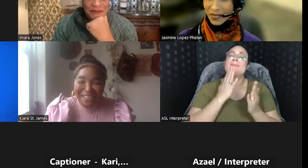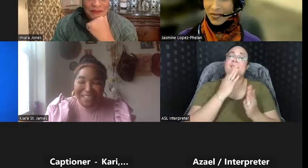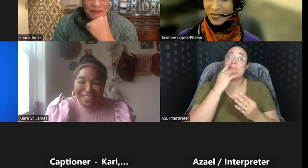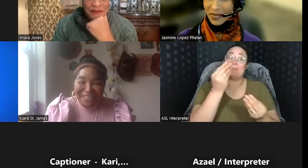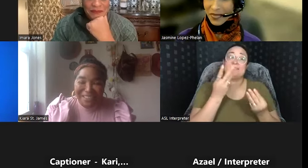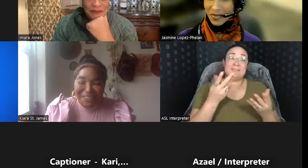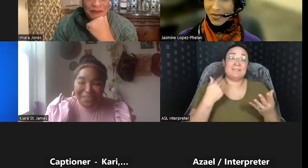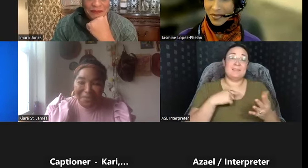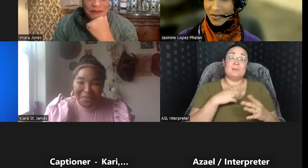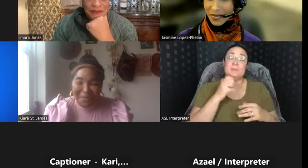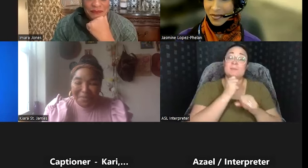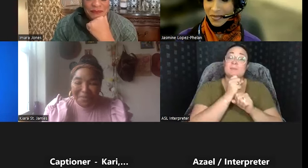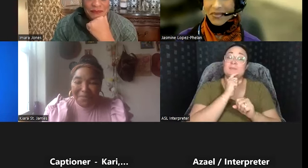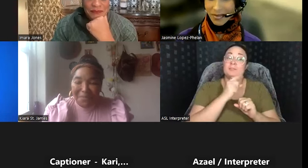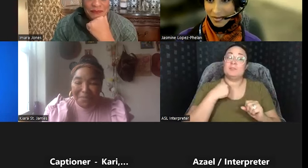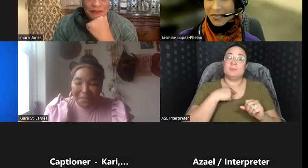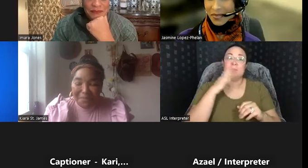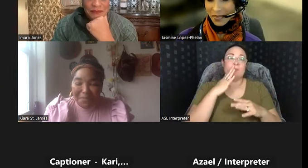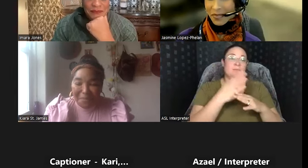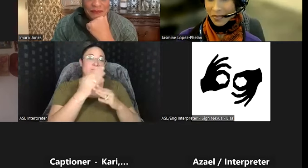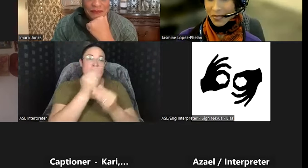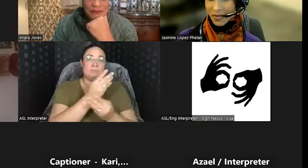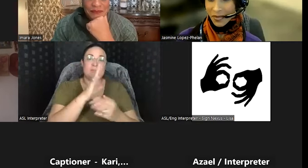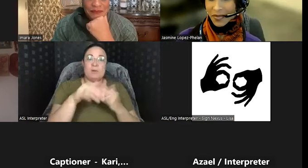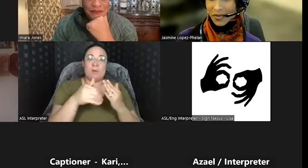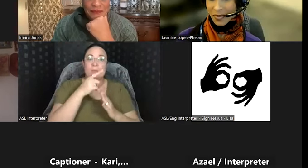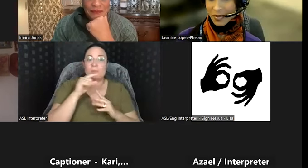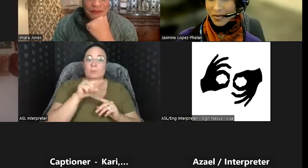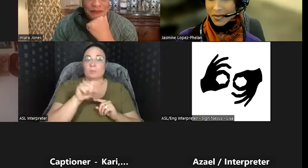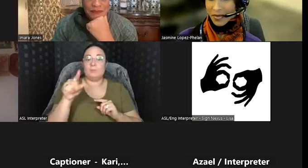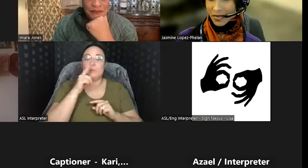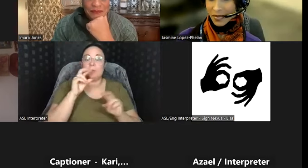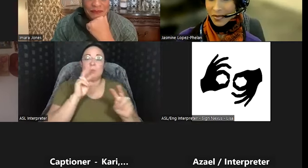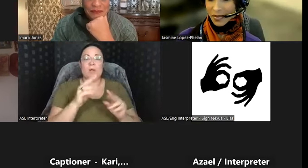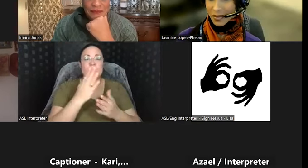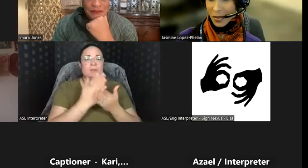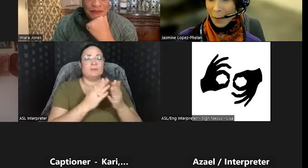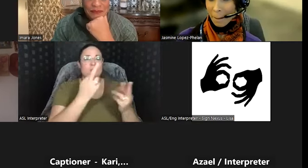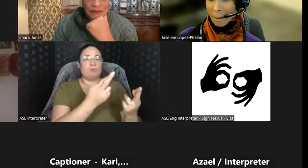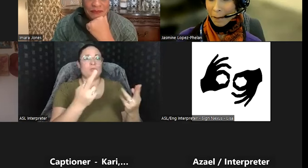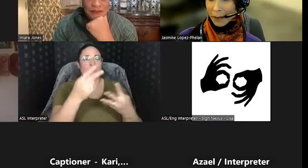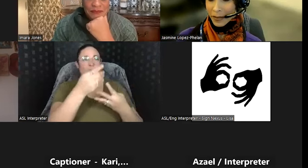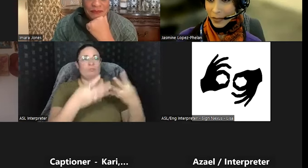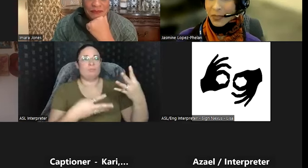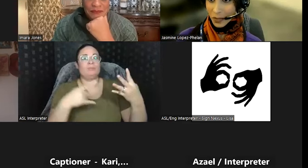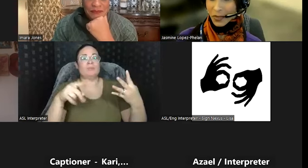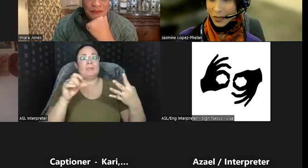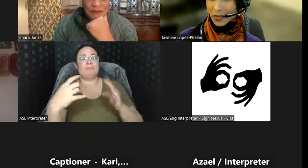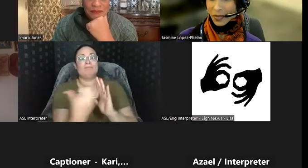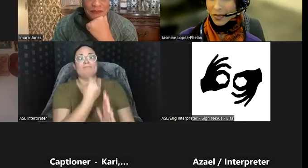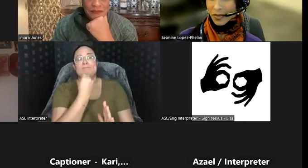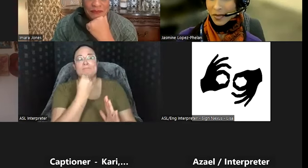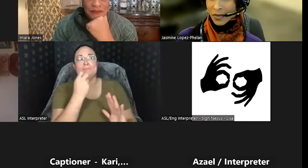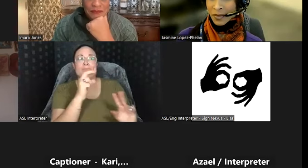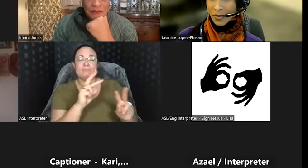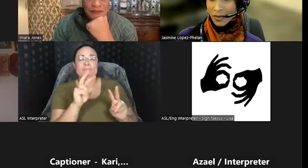to be sure to share with all the people watching today some of those resources so that people can take advantage of